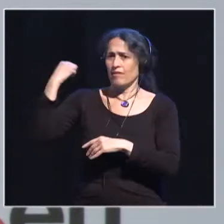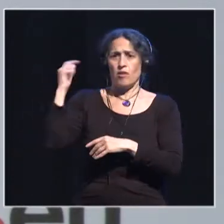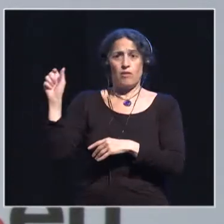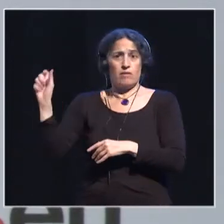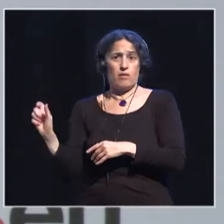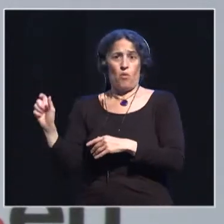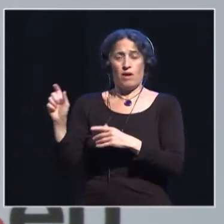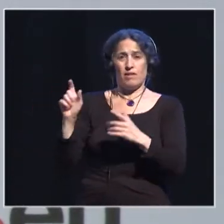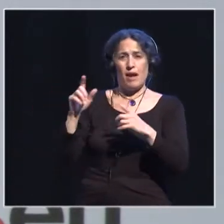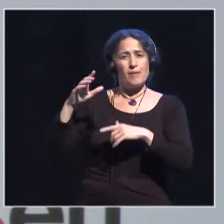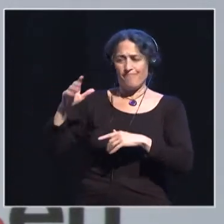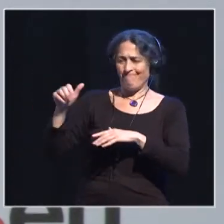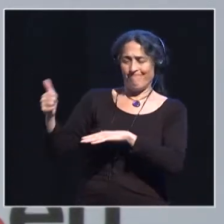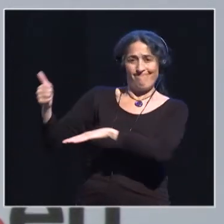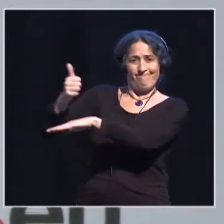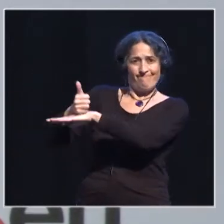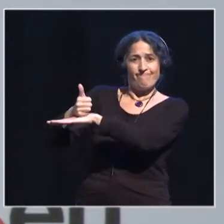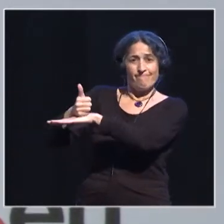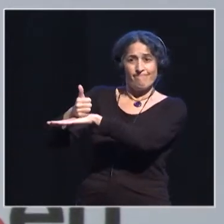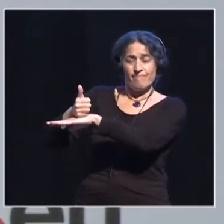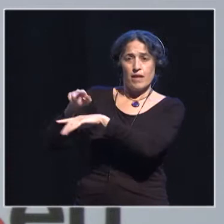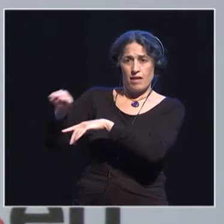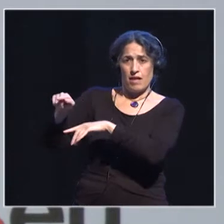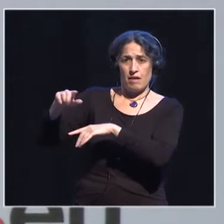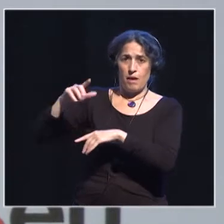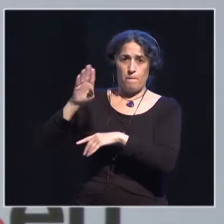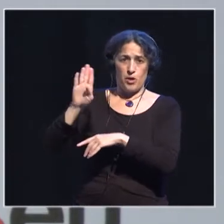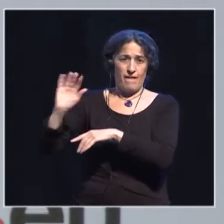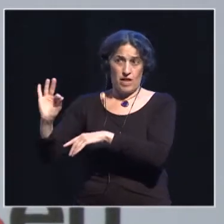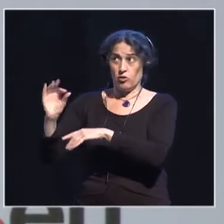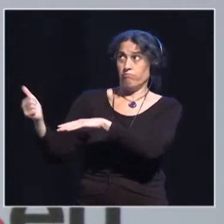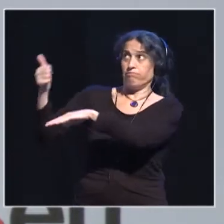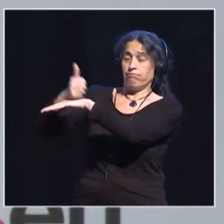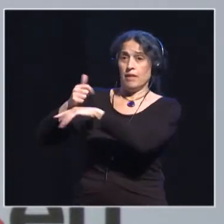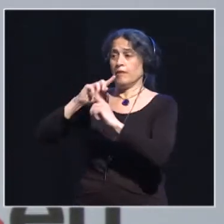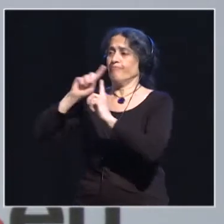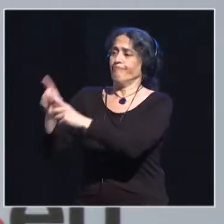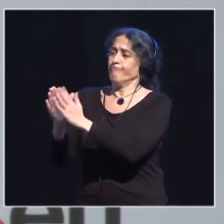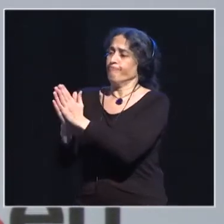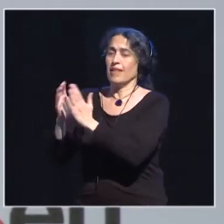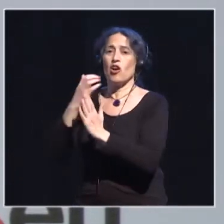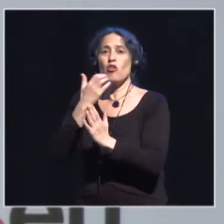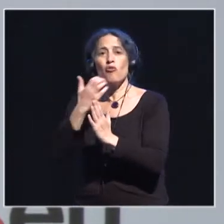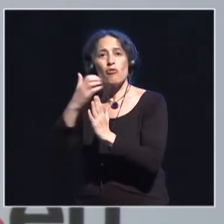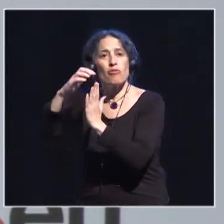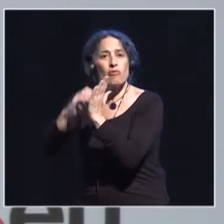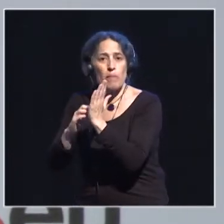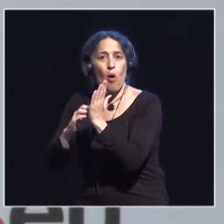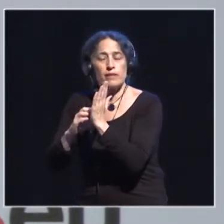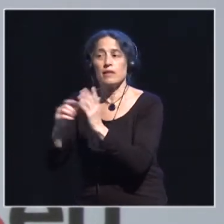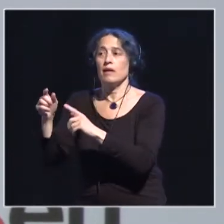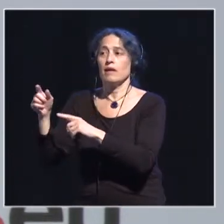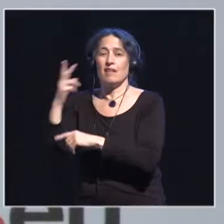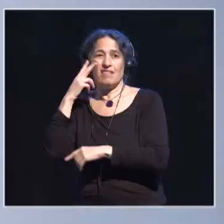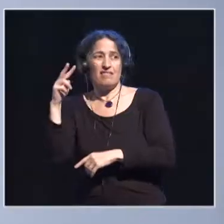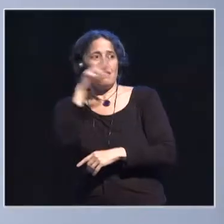was commissioned by Prime Minister Val to study the impact and the importance of the satellite industry, the space industry in Europe and